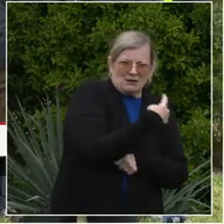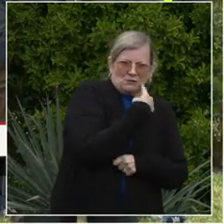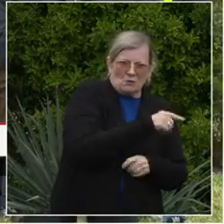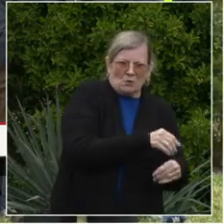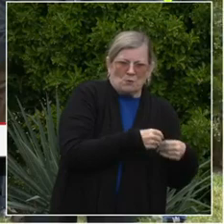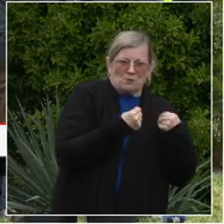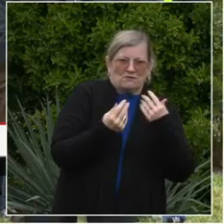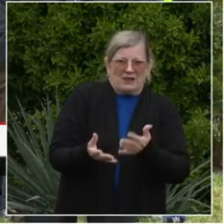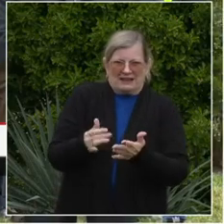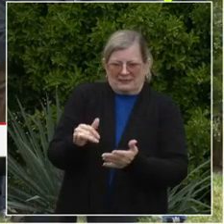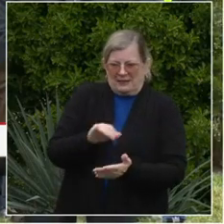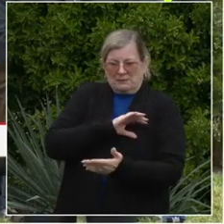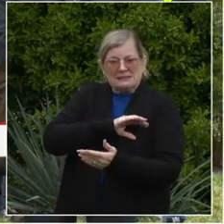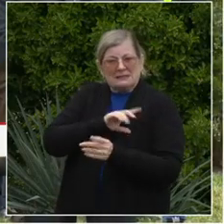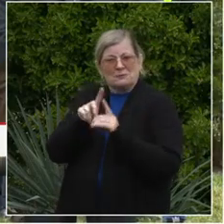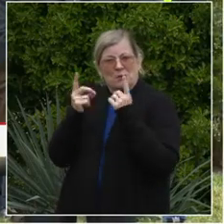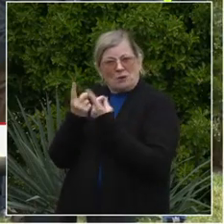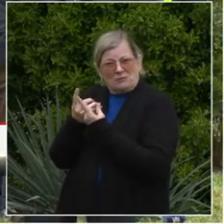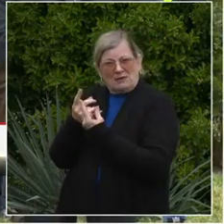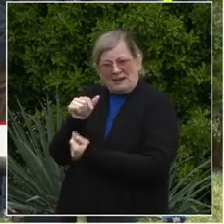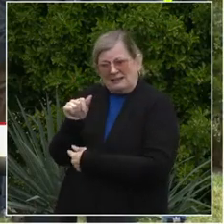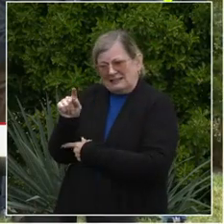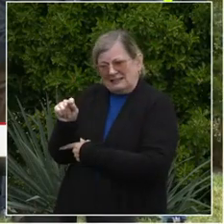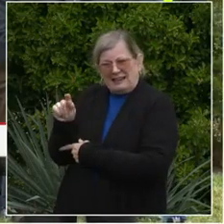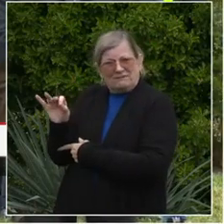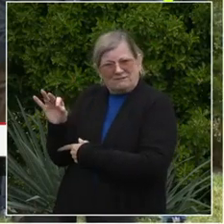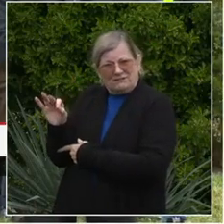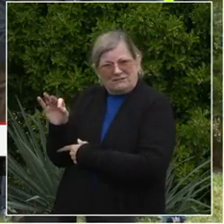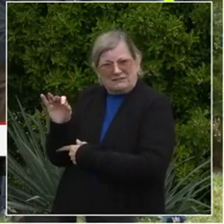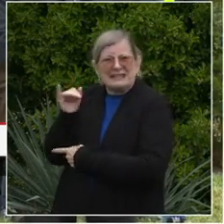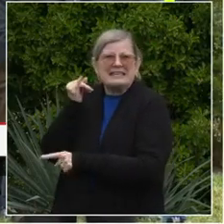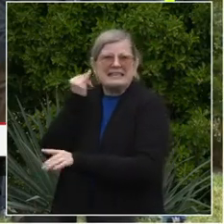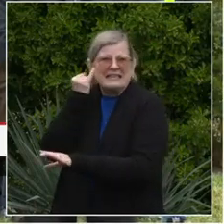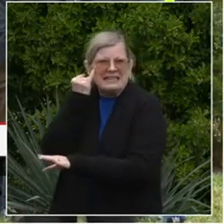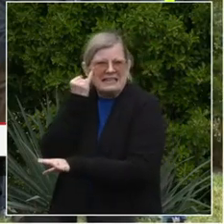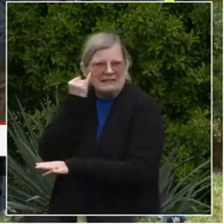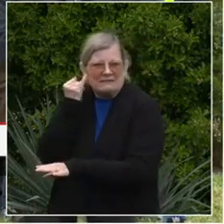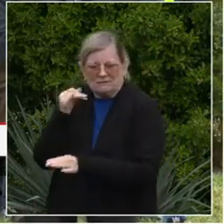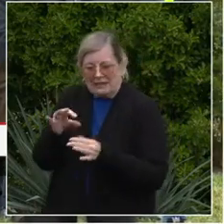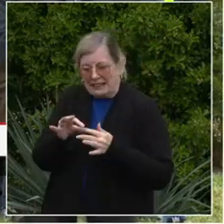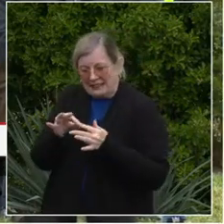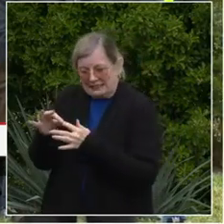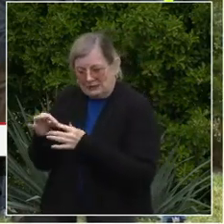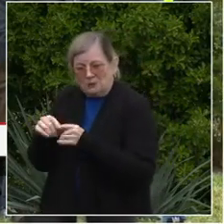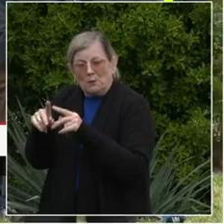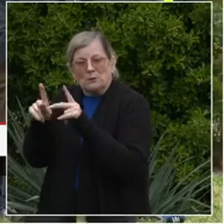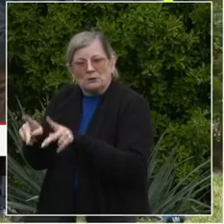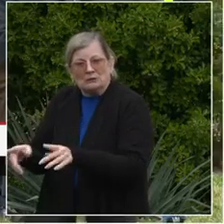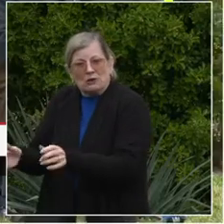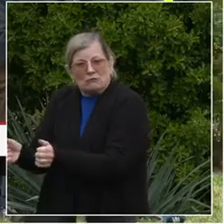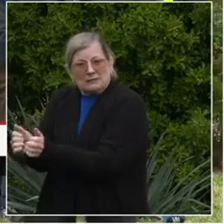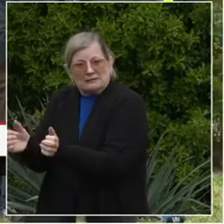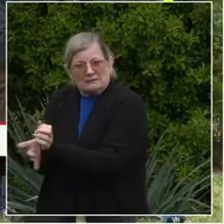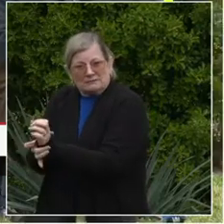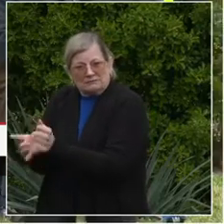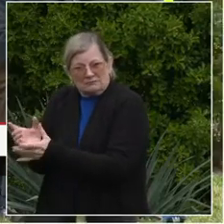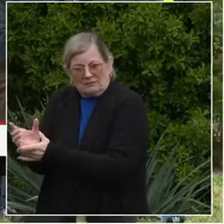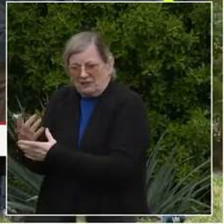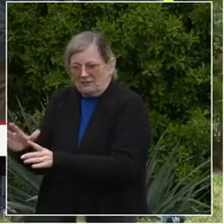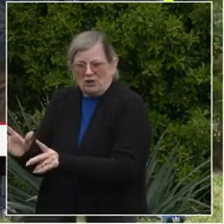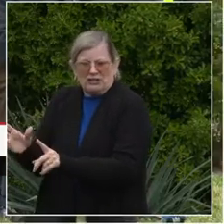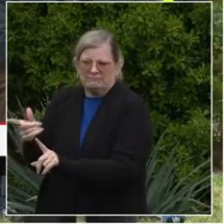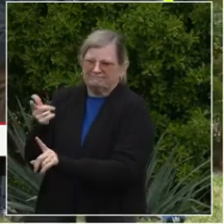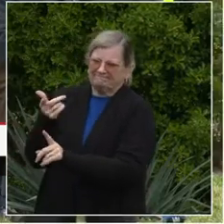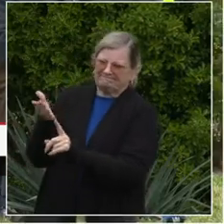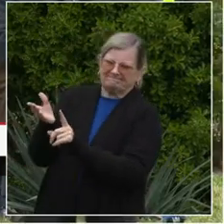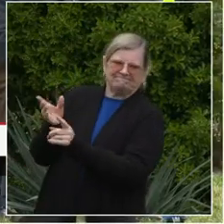Department and ATF if it leads to the arrest of an individual. We're not talking about conviction. We're not talking about waiting 3 months. The